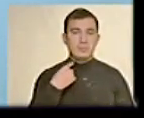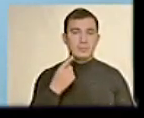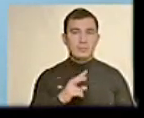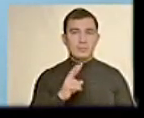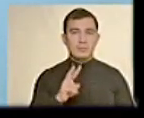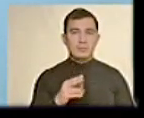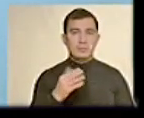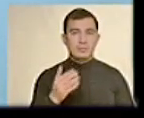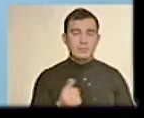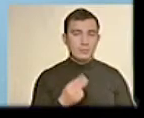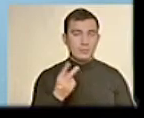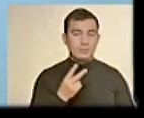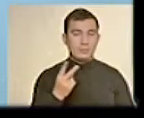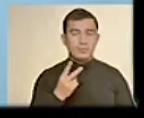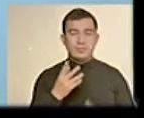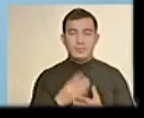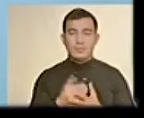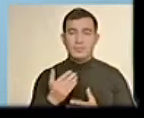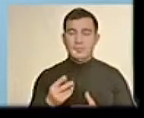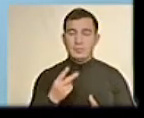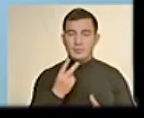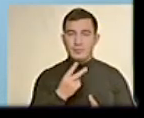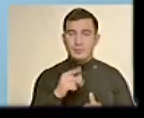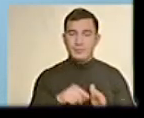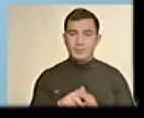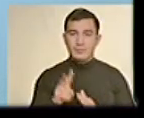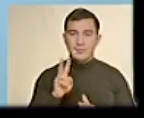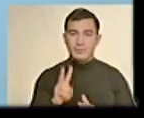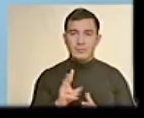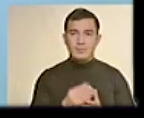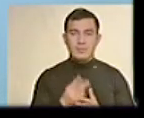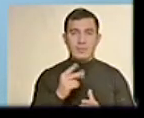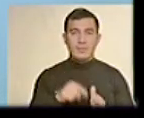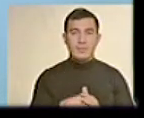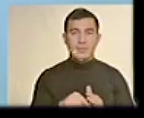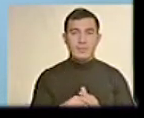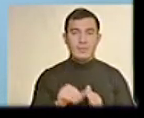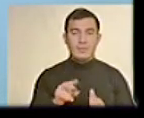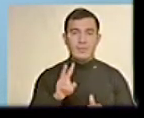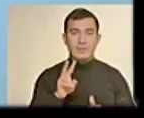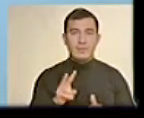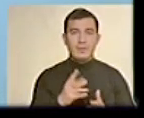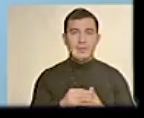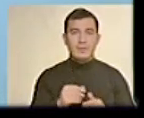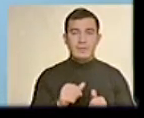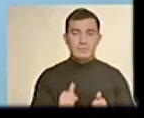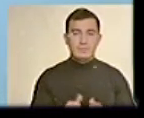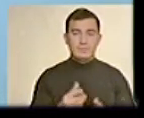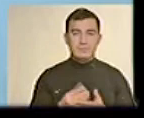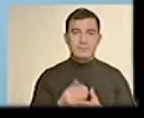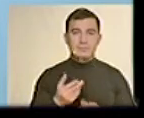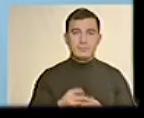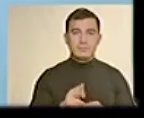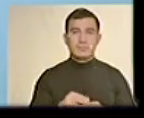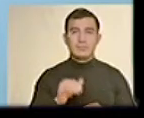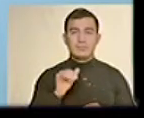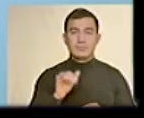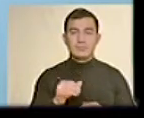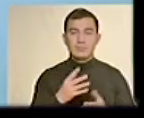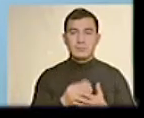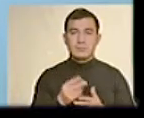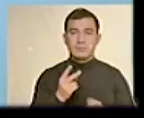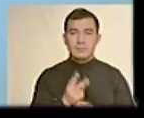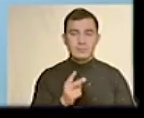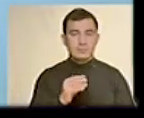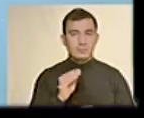kvadrati, mana bizda 2 ning kvadrati, keyin plus 2 bu formulaga asosan, mana shu plus 2 bizdagi formulaga asosan